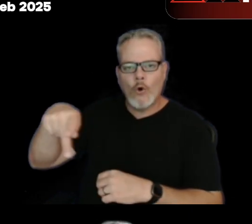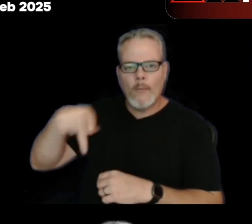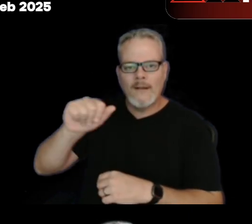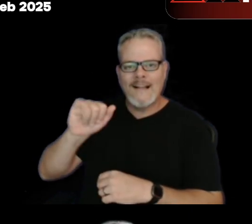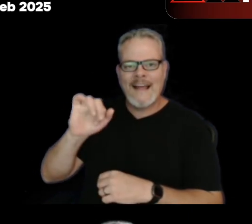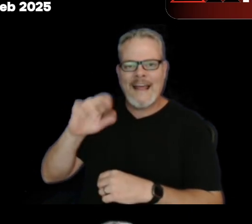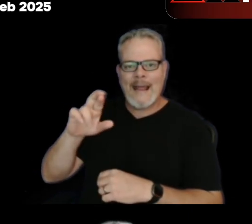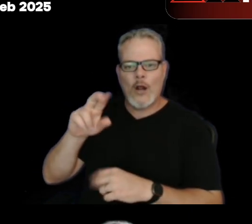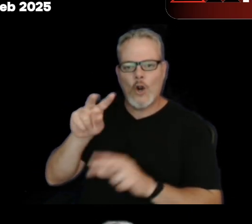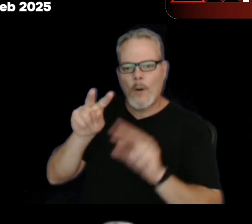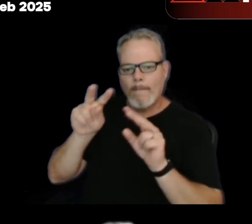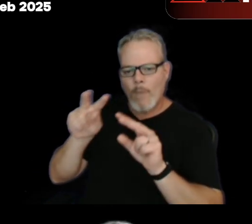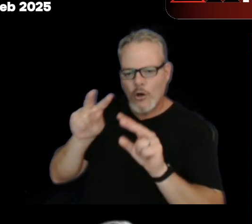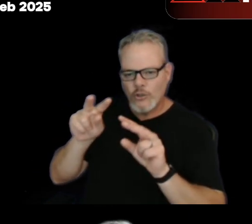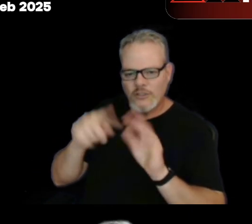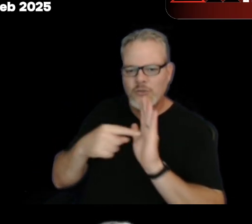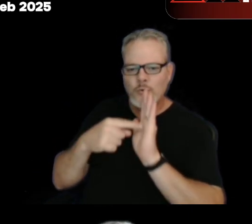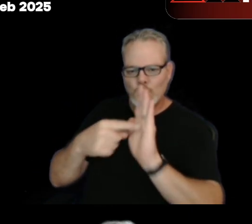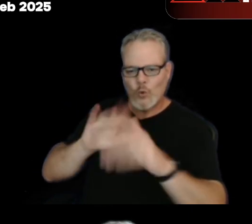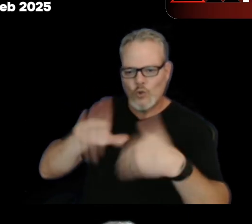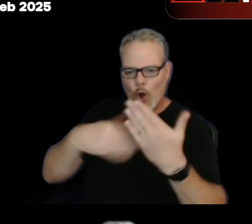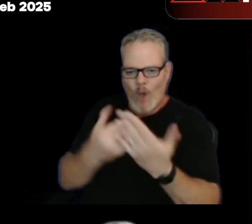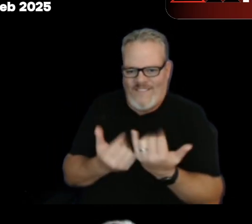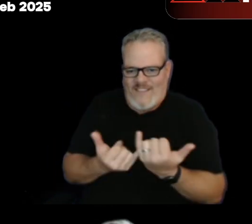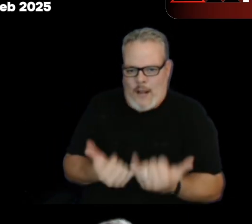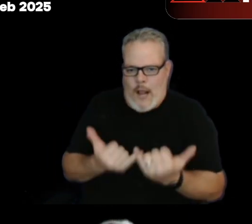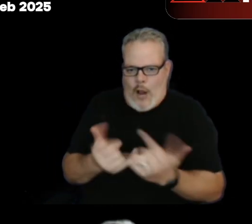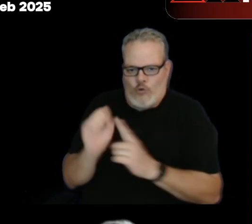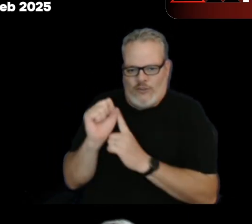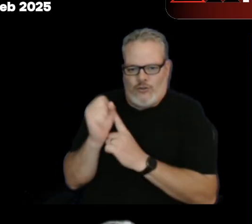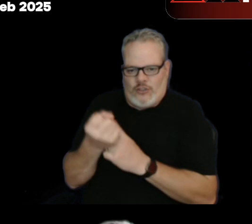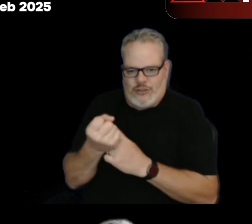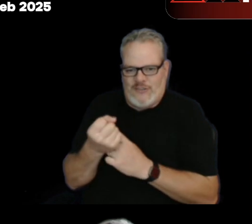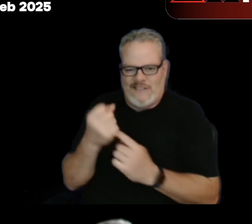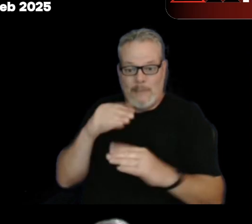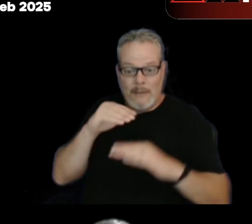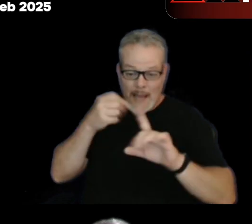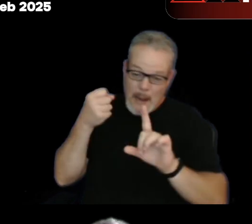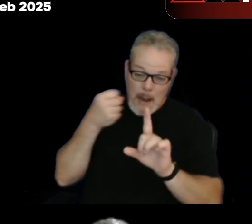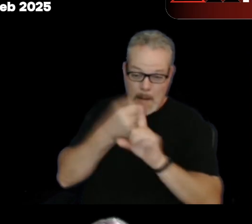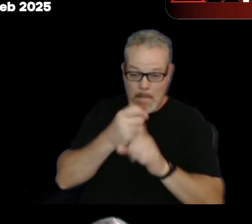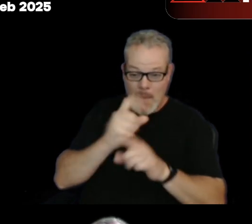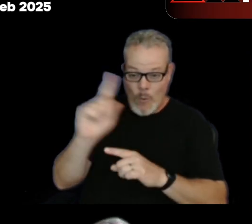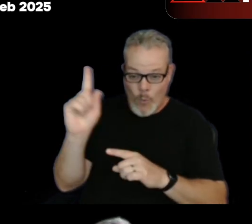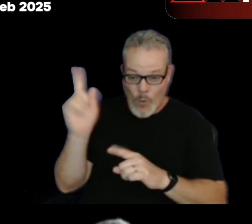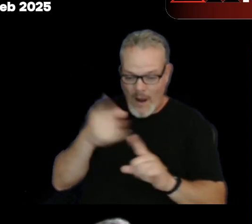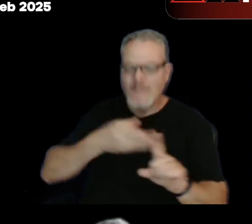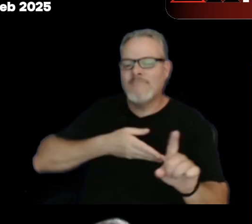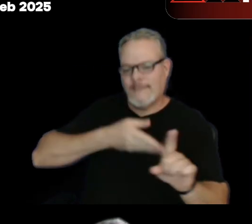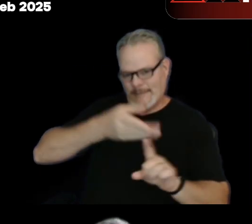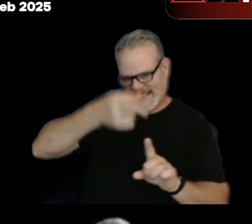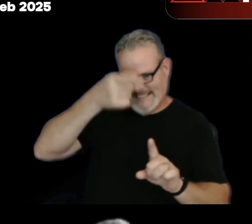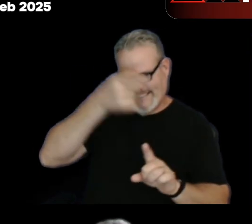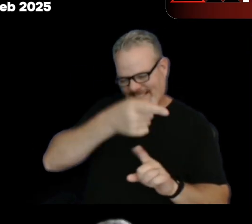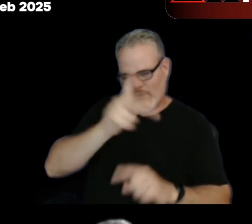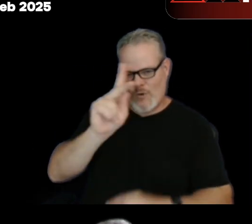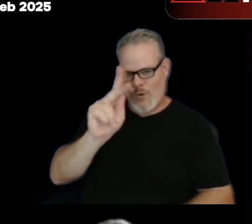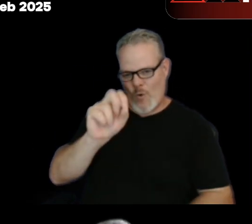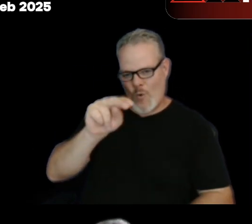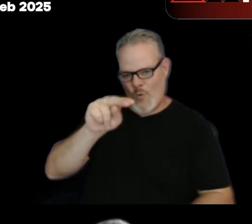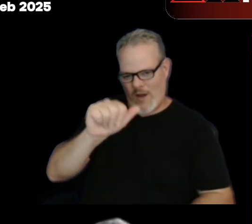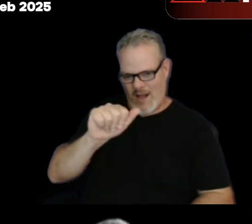current conditions with impacts, especially from Kīlauea, Kona town and south at present moment.